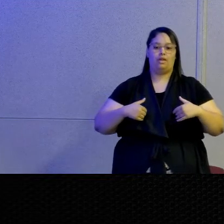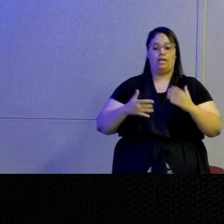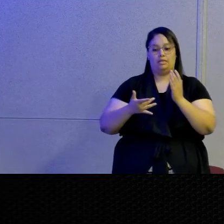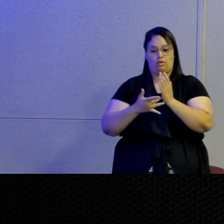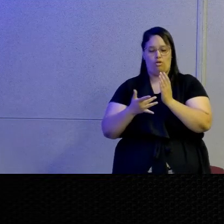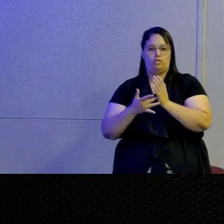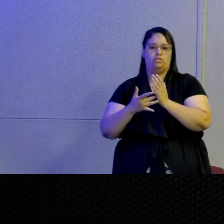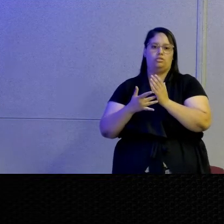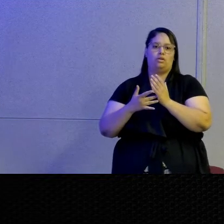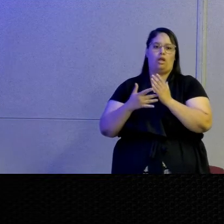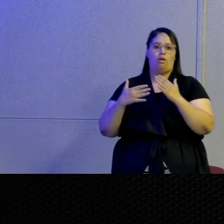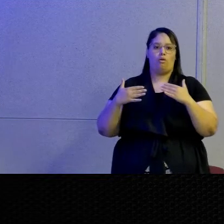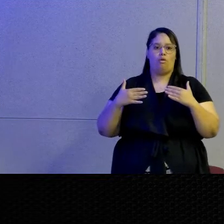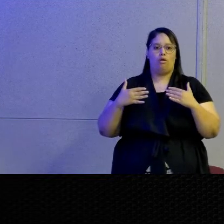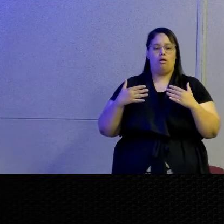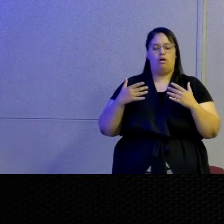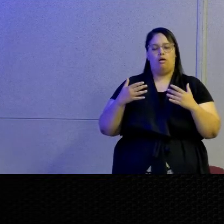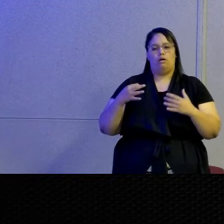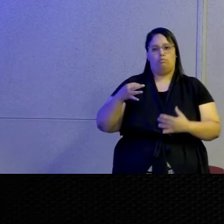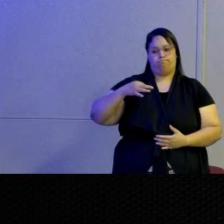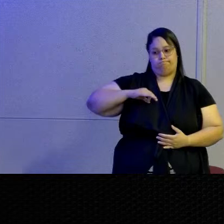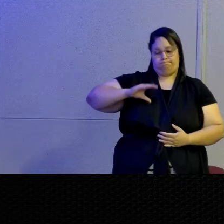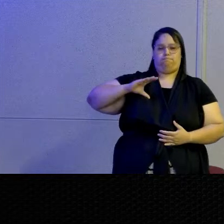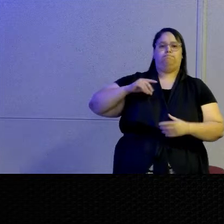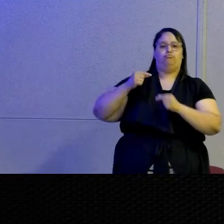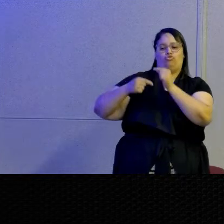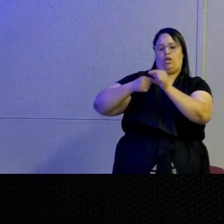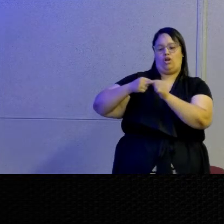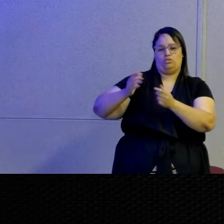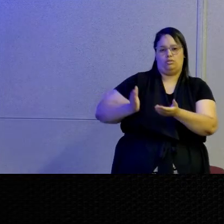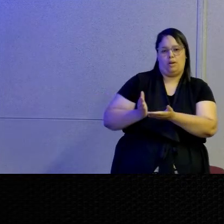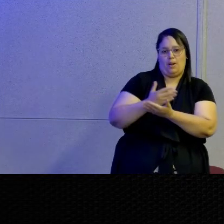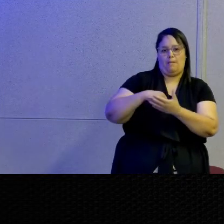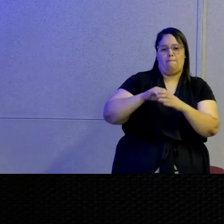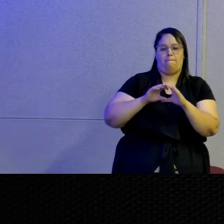and wealth generation playing their part. And if you look back,